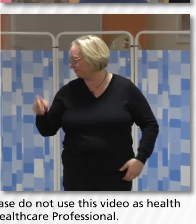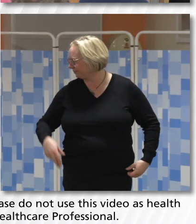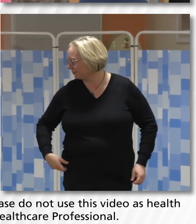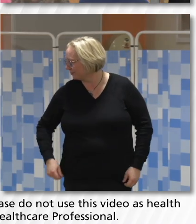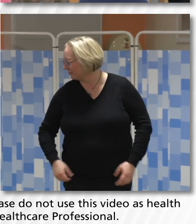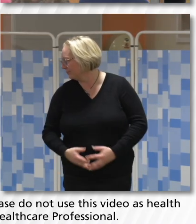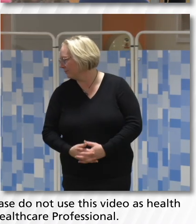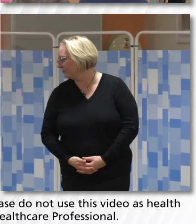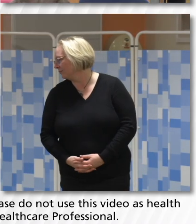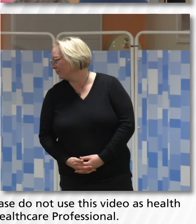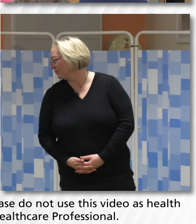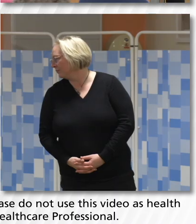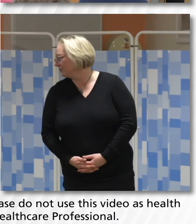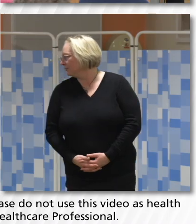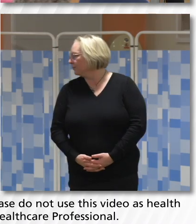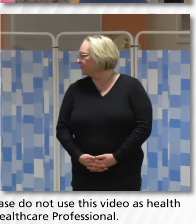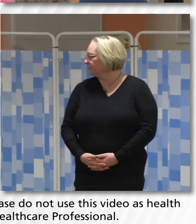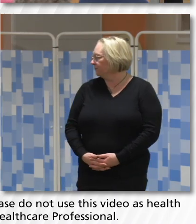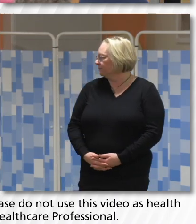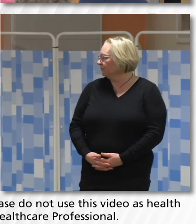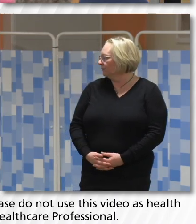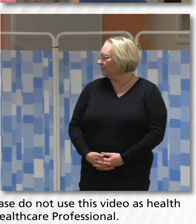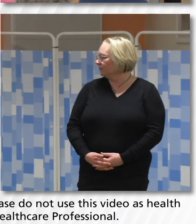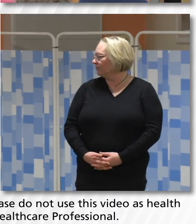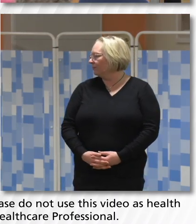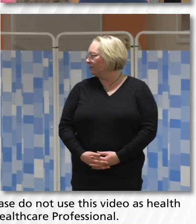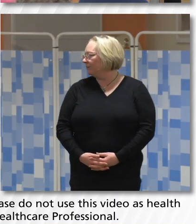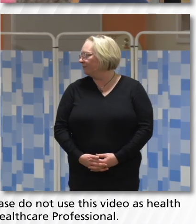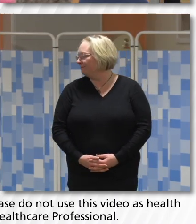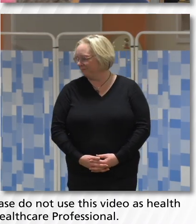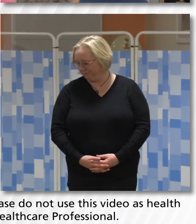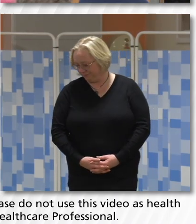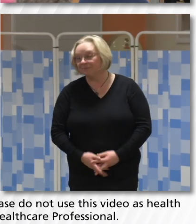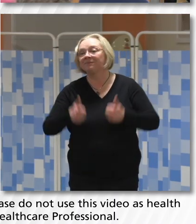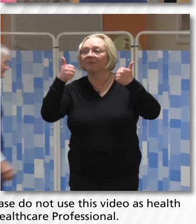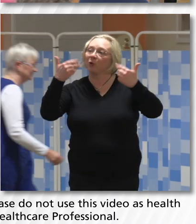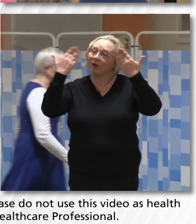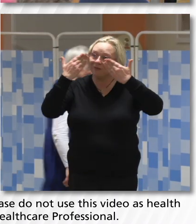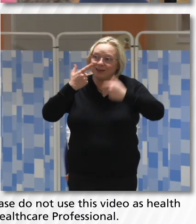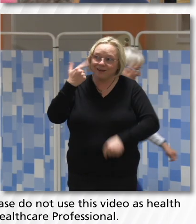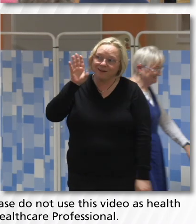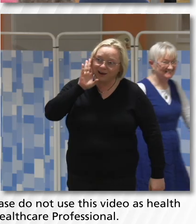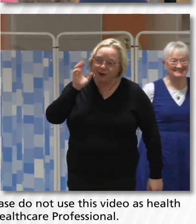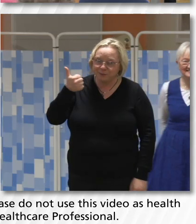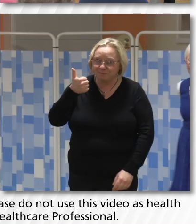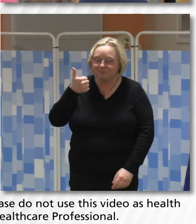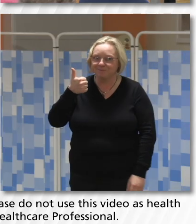That there, the side one. This one, yeah. This one. Okay. Good evening. Can you hear